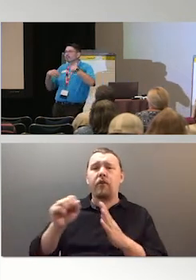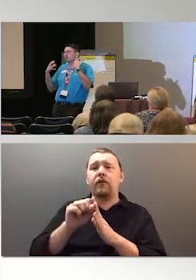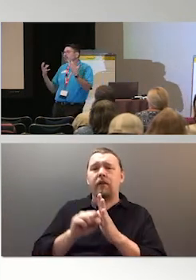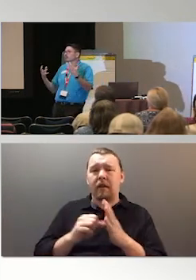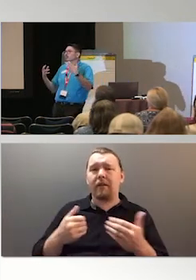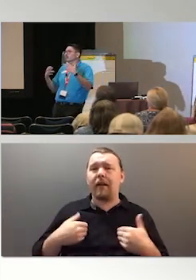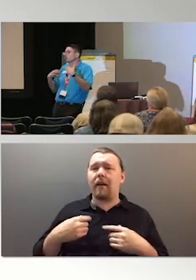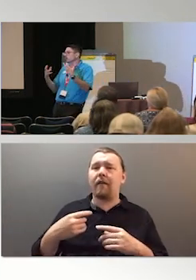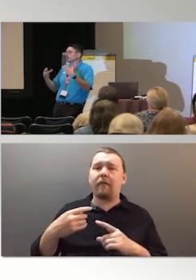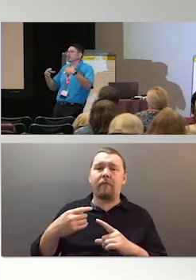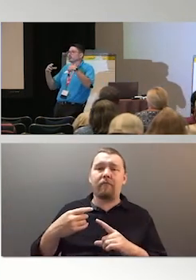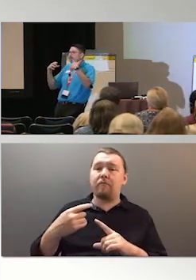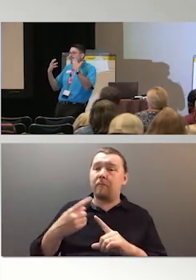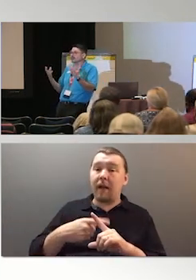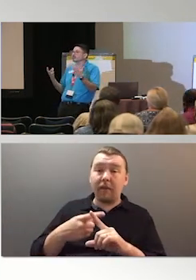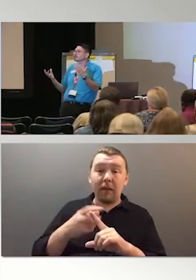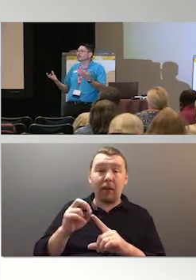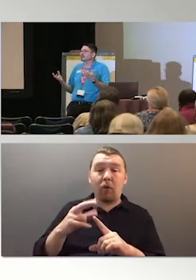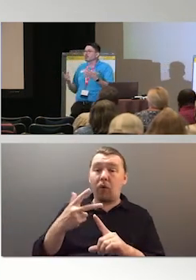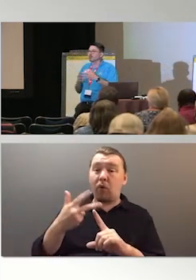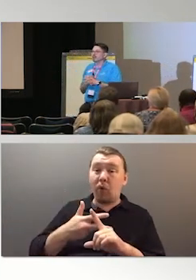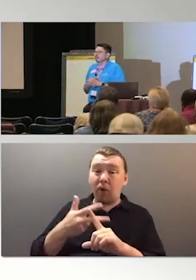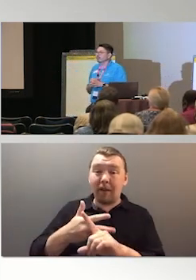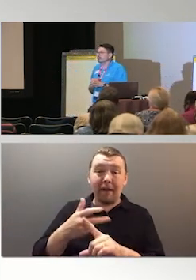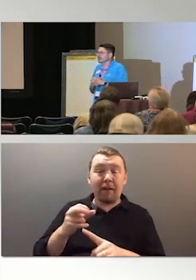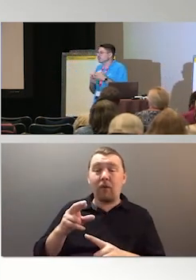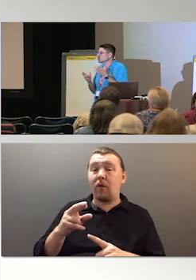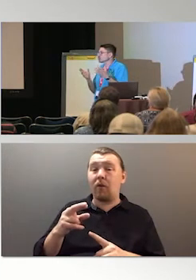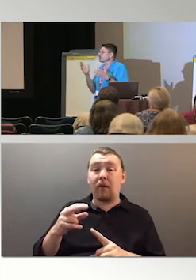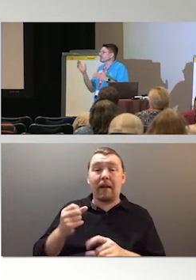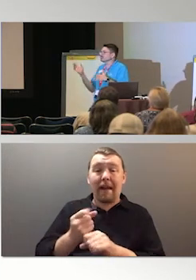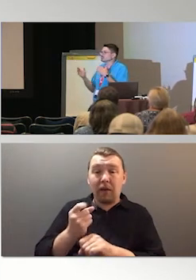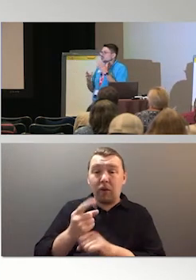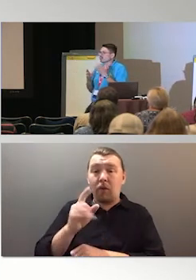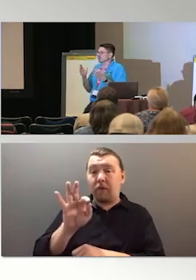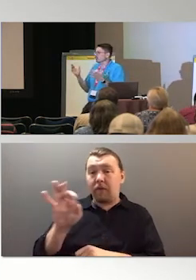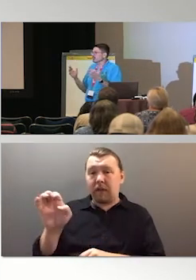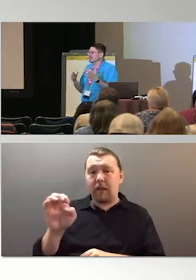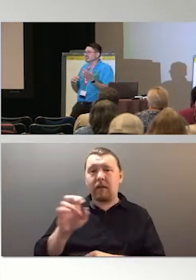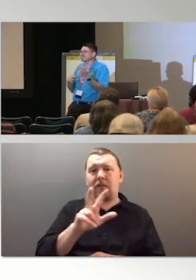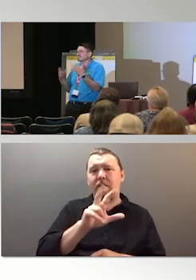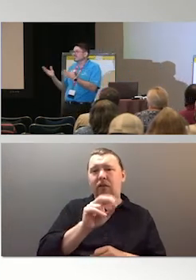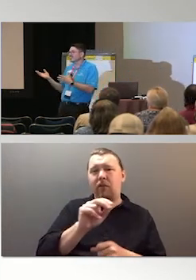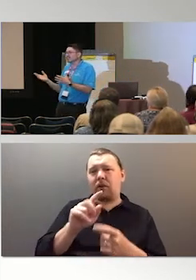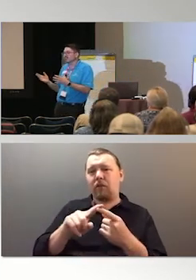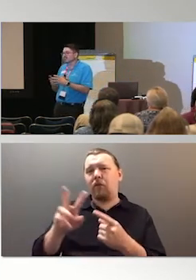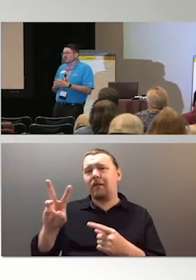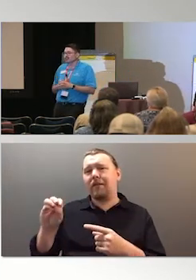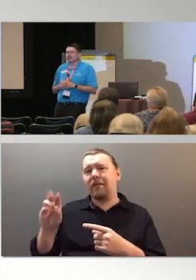have a monthly, quarterly, or annual fee, and those usually range between $30 and